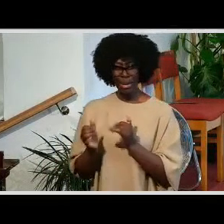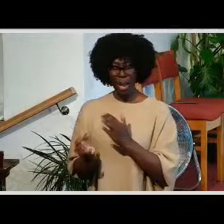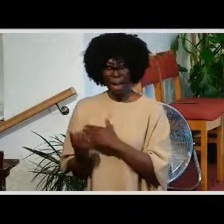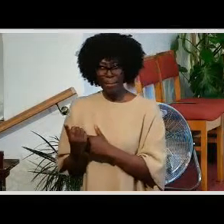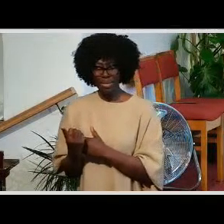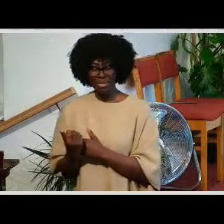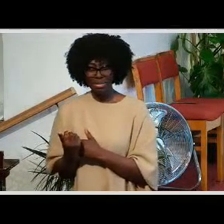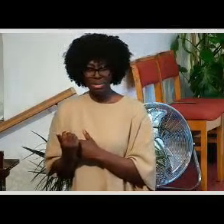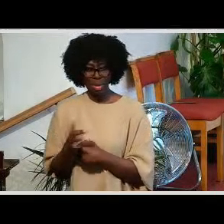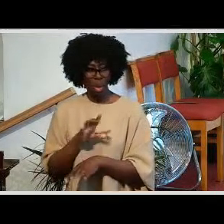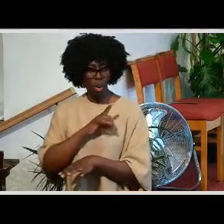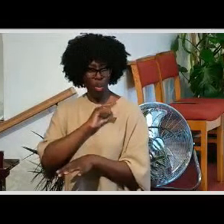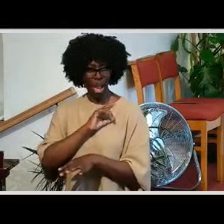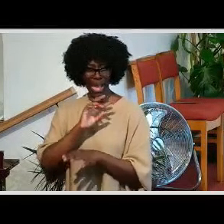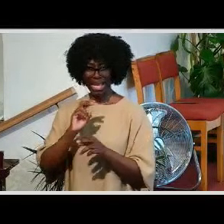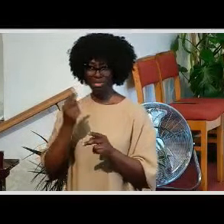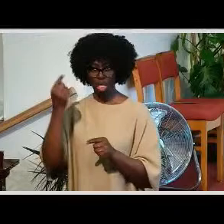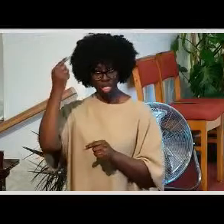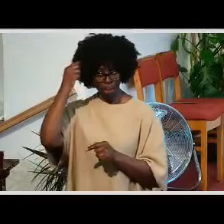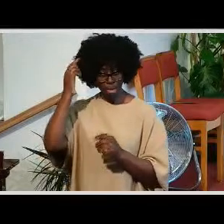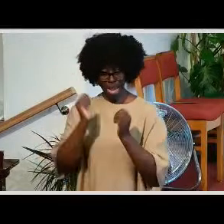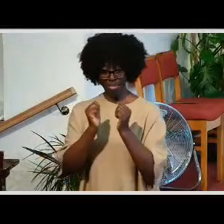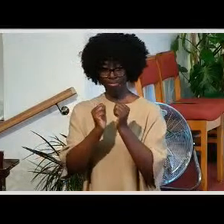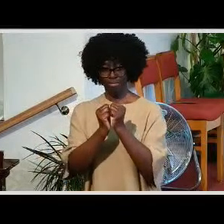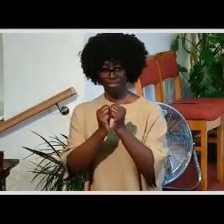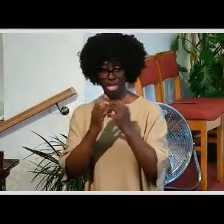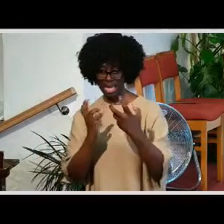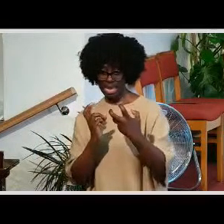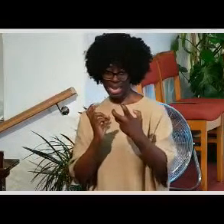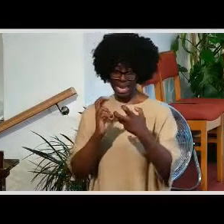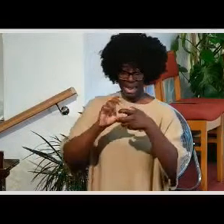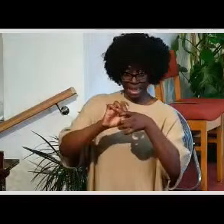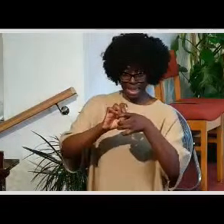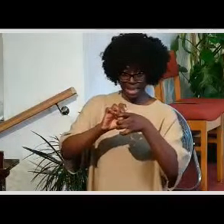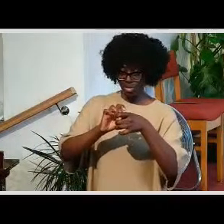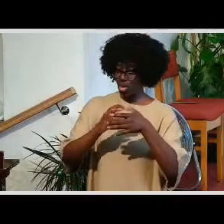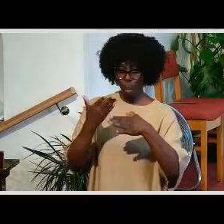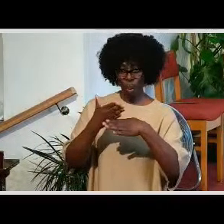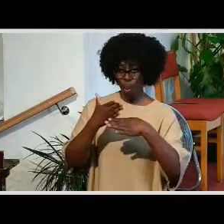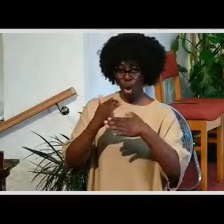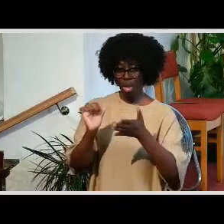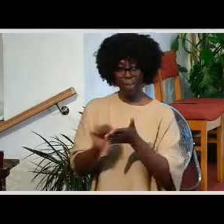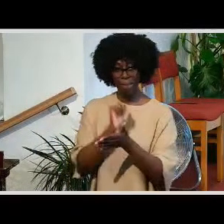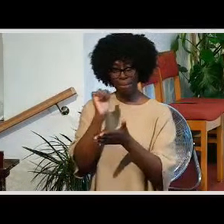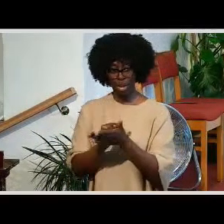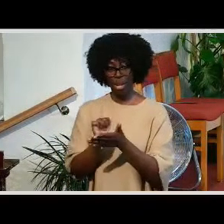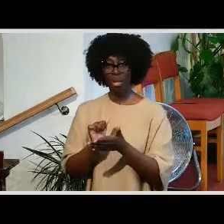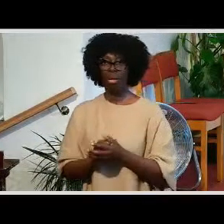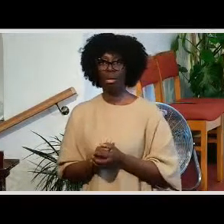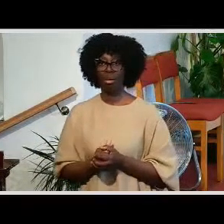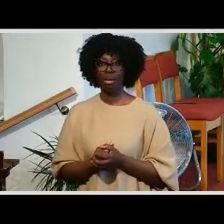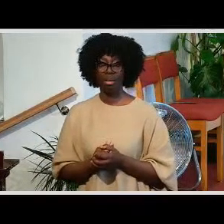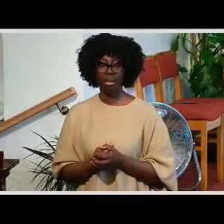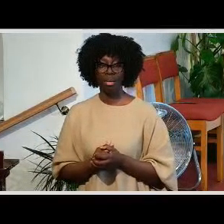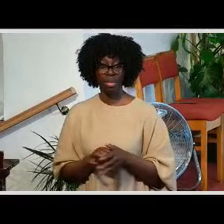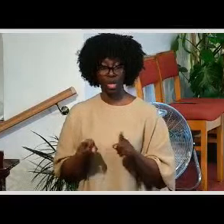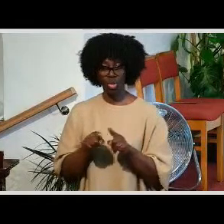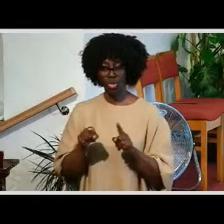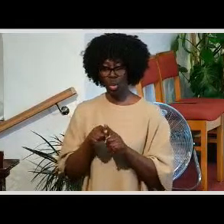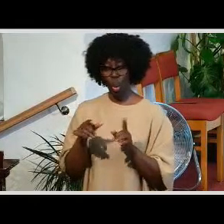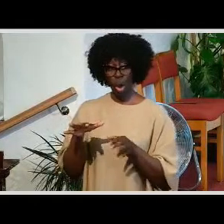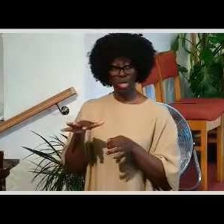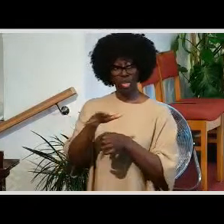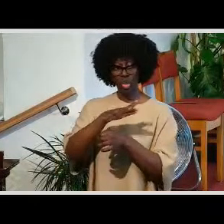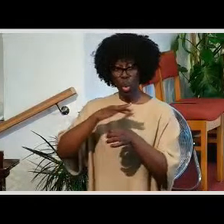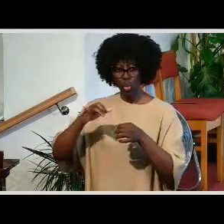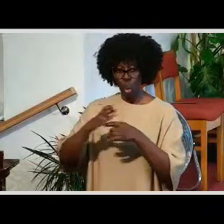because the connections in the brain are not working as they should. And you also have social and emotional